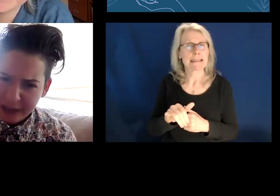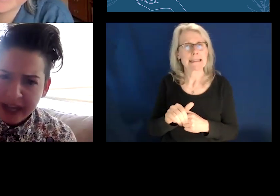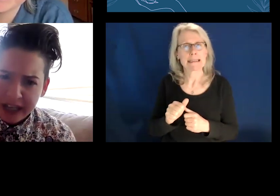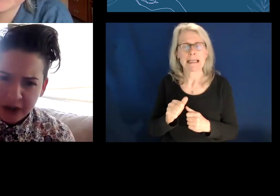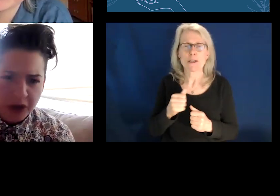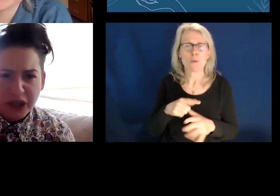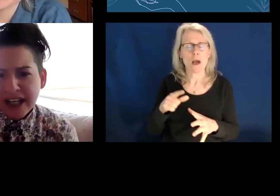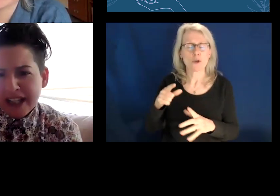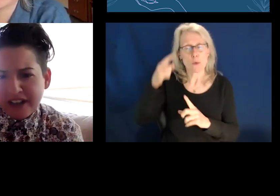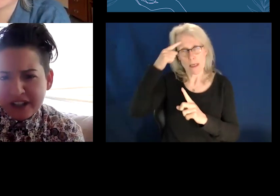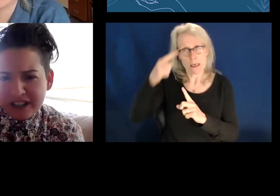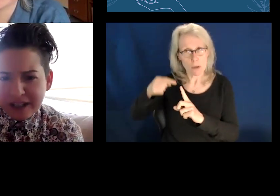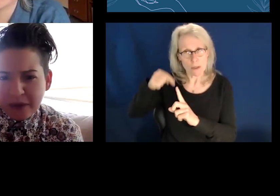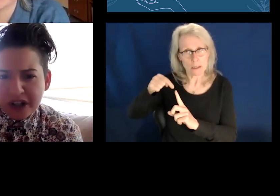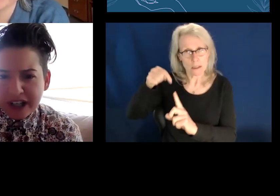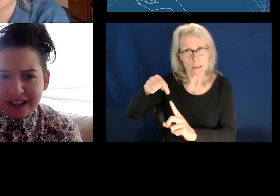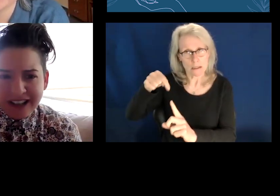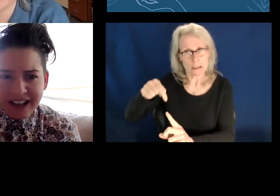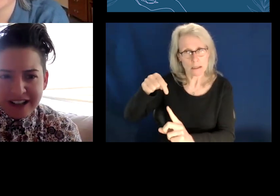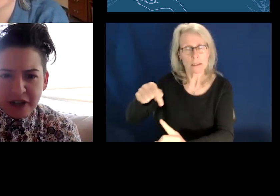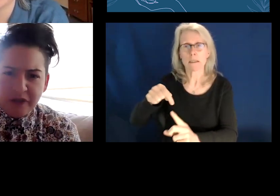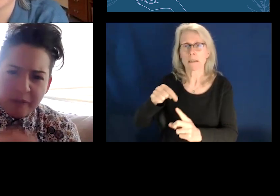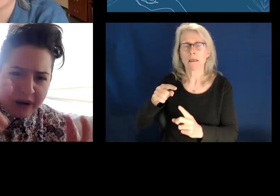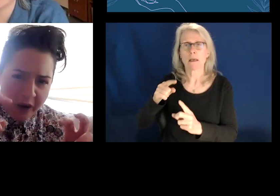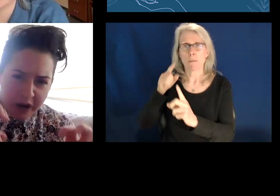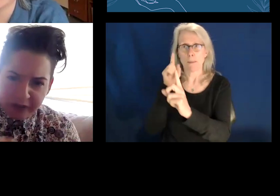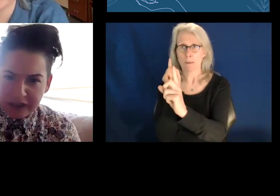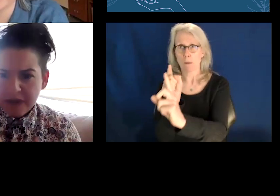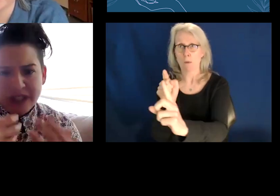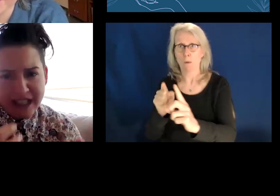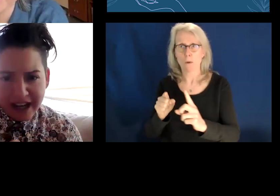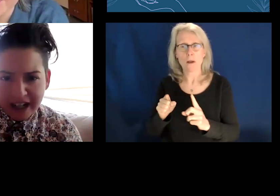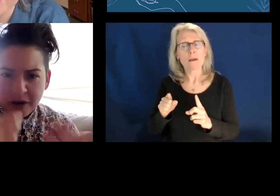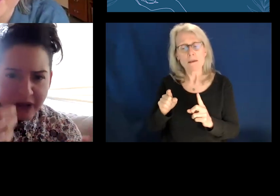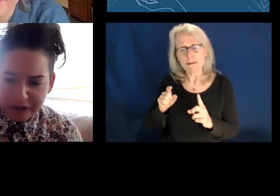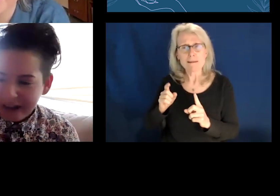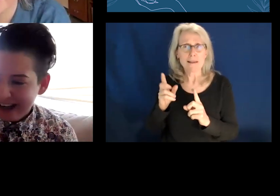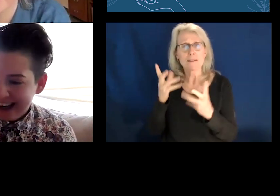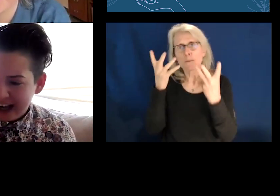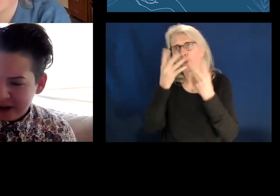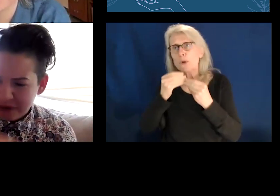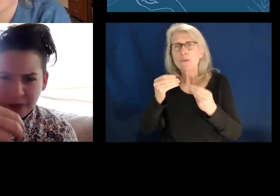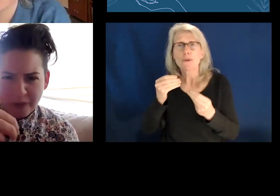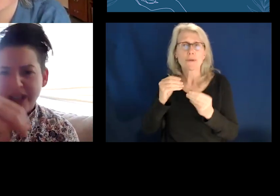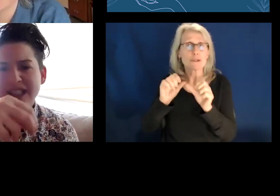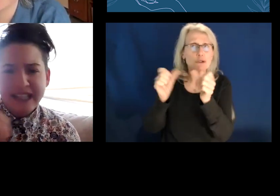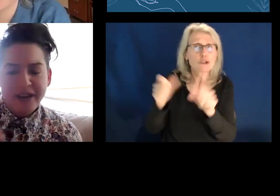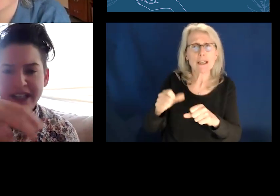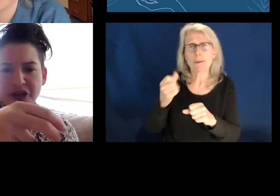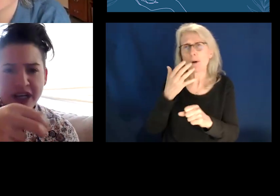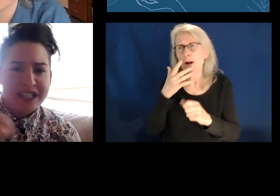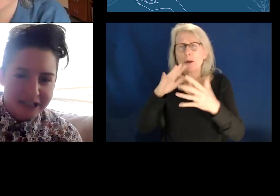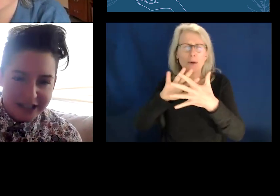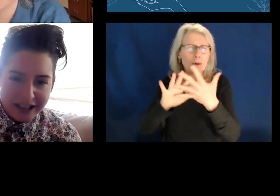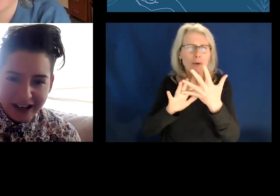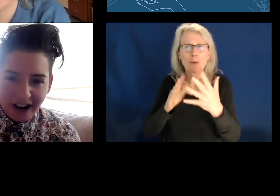thing is the pain, or you're looking at the artistic project that you're very proud of in terms of aesthetic or whatever, but what is lingering,